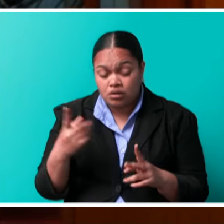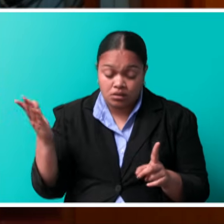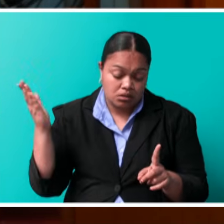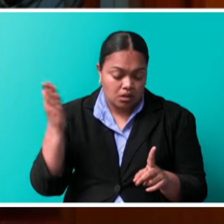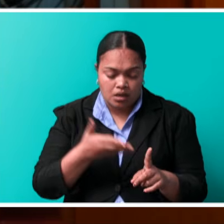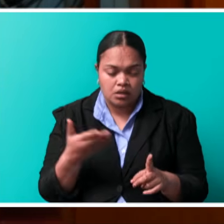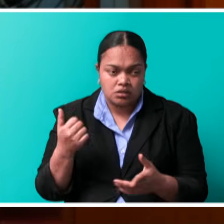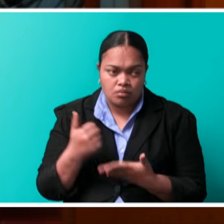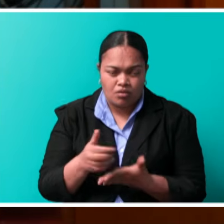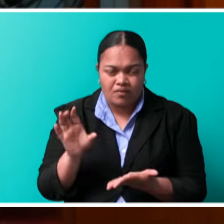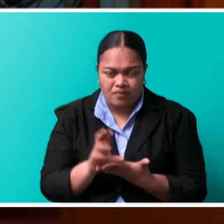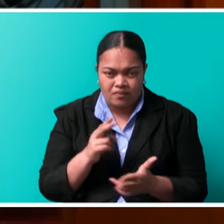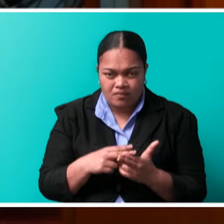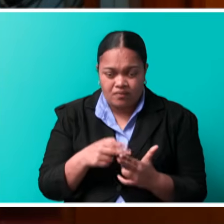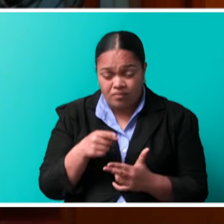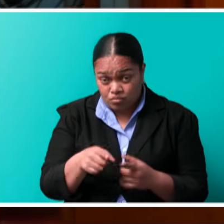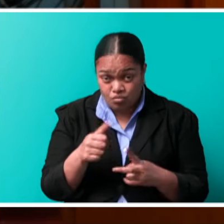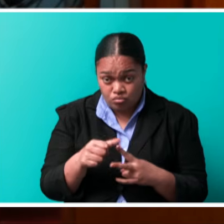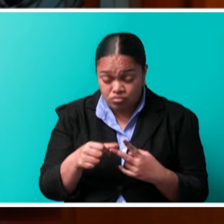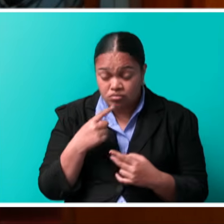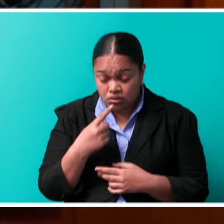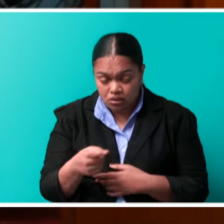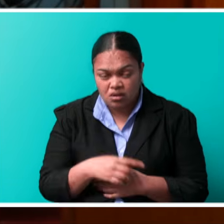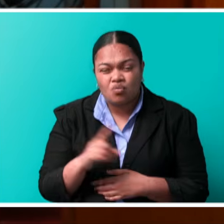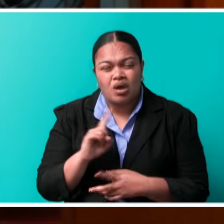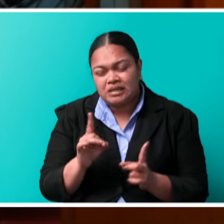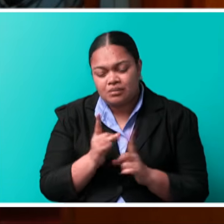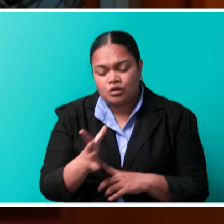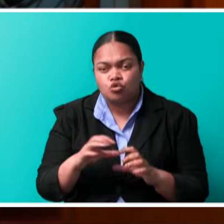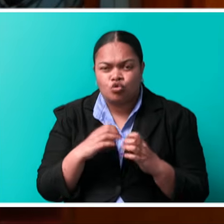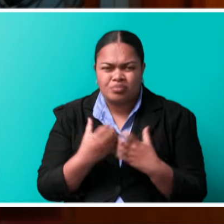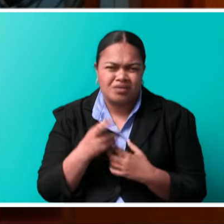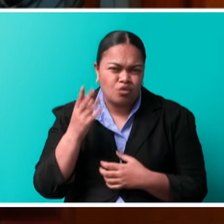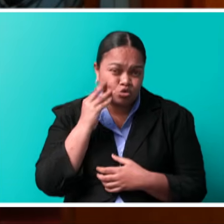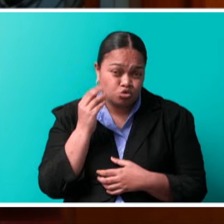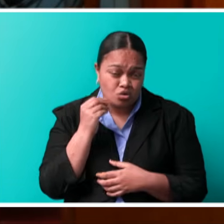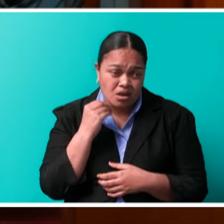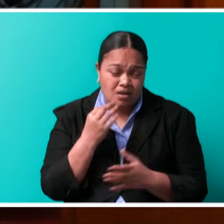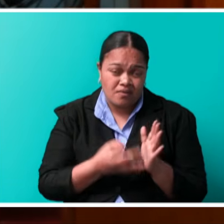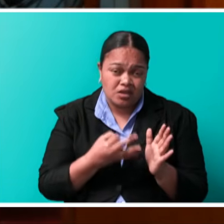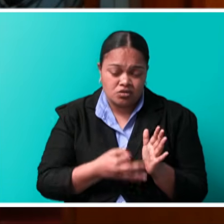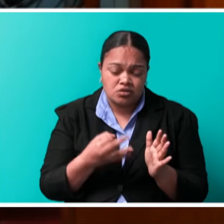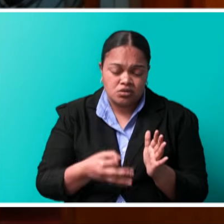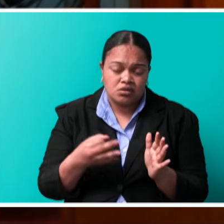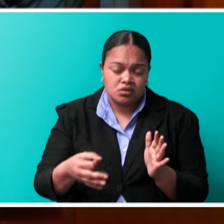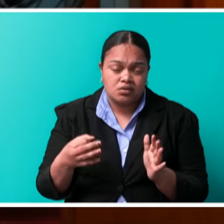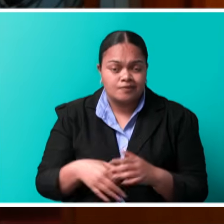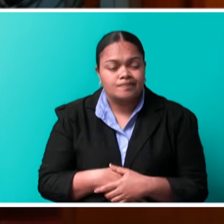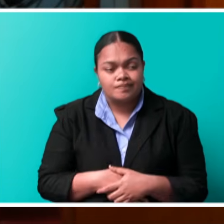farmers. These were also highlighted by the Special Committee on the Sugar Industry during our tour of the